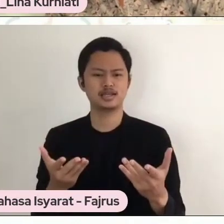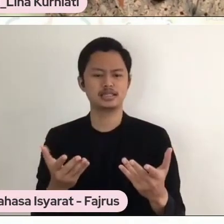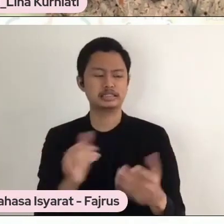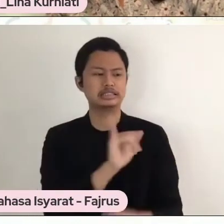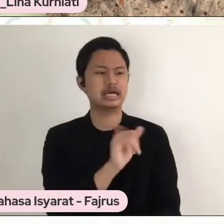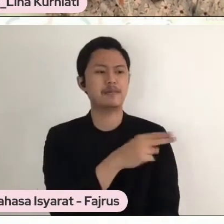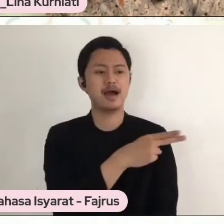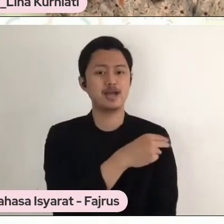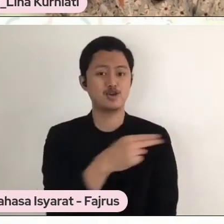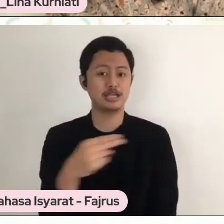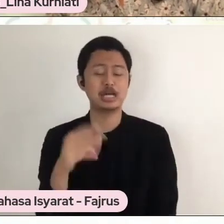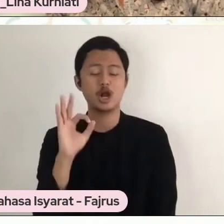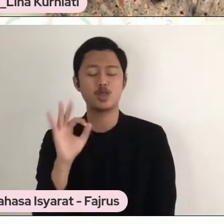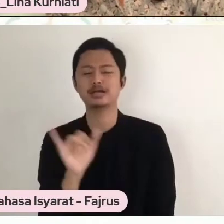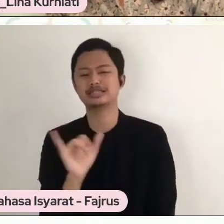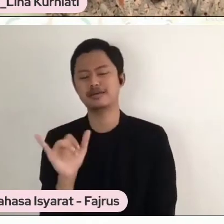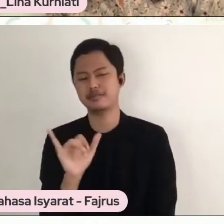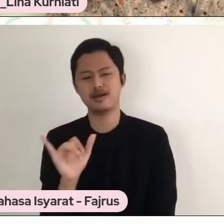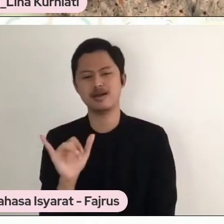Indonesia.